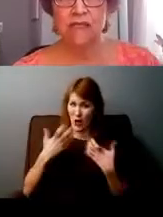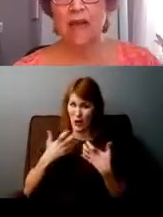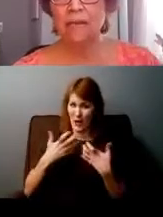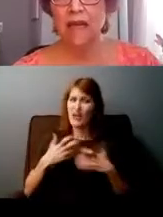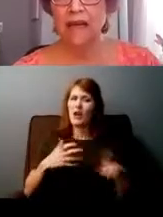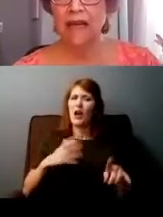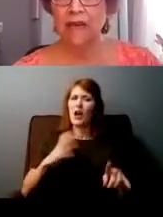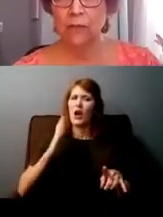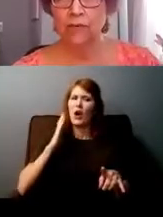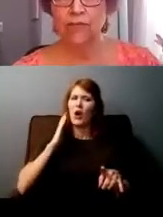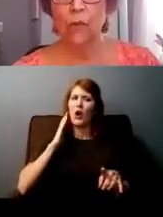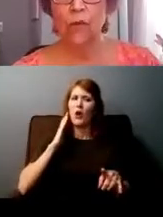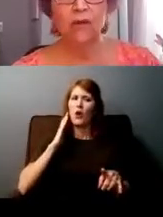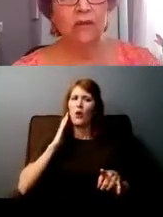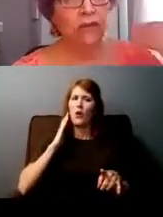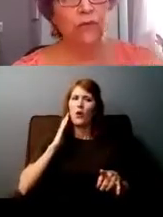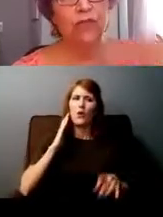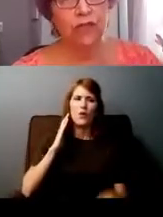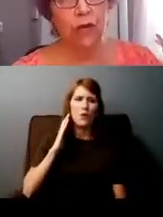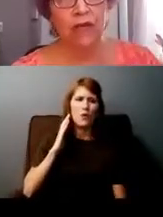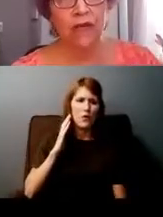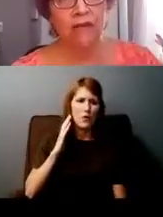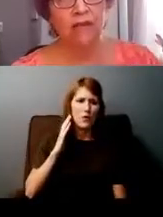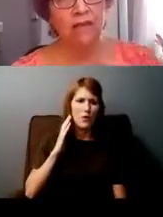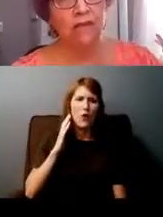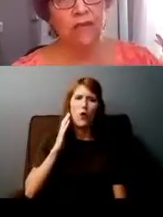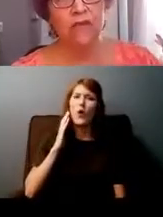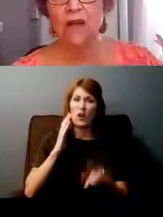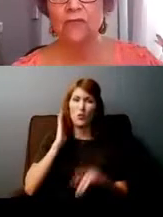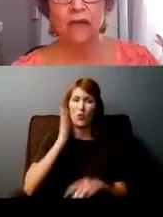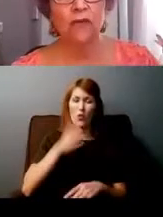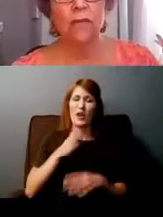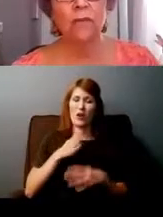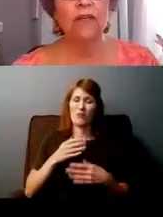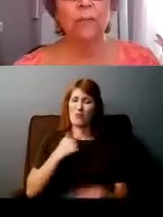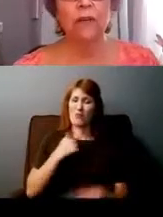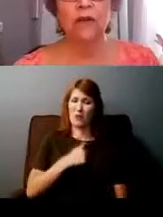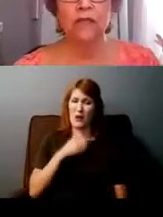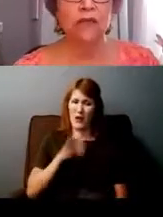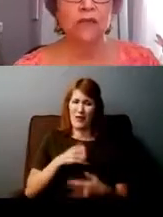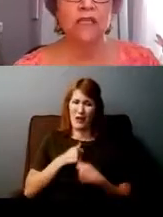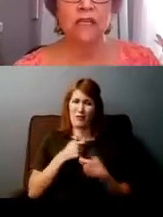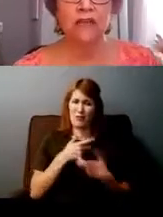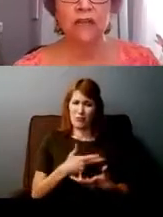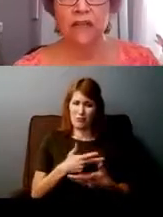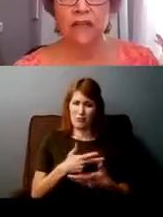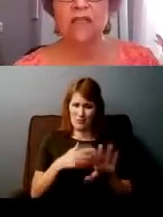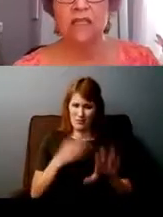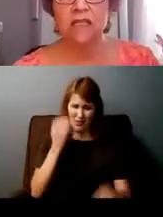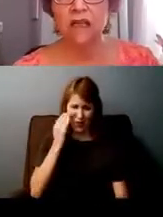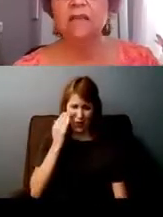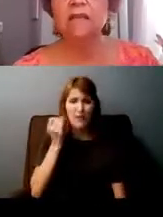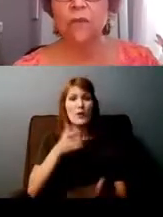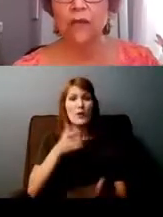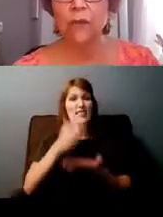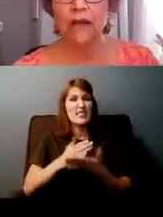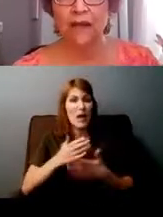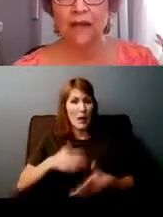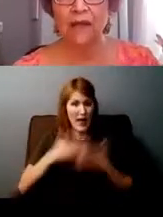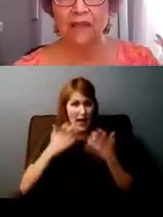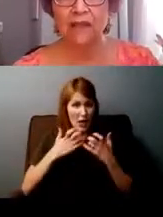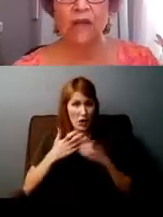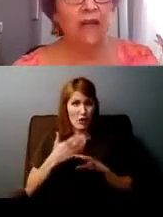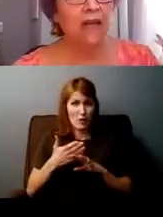can stop that anger before you show it, remember your parents used to tell you to count to 10 when you